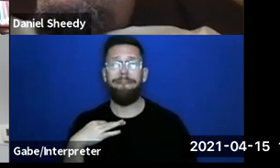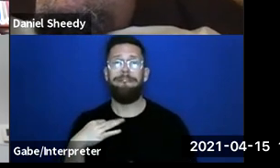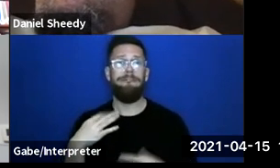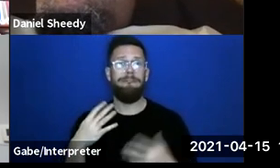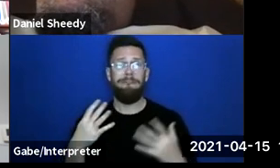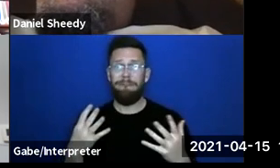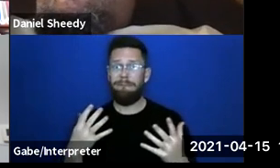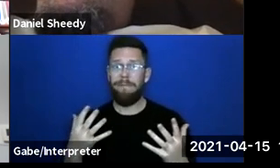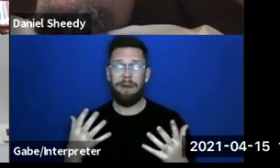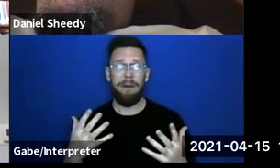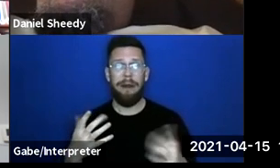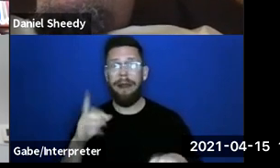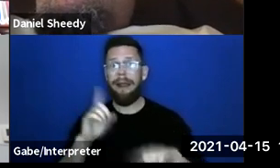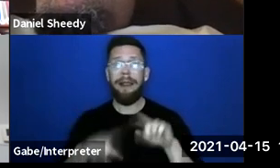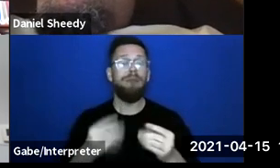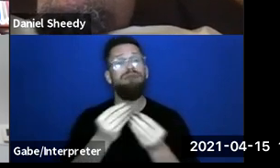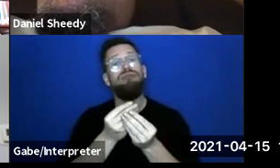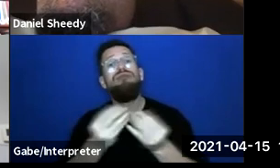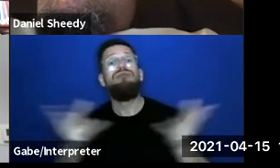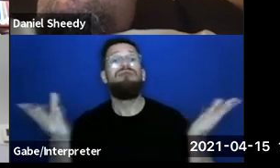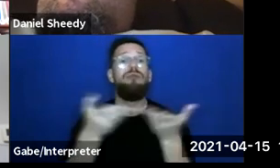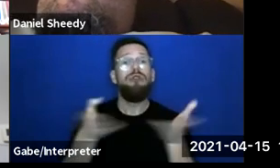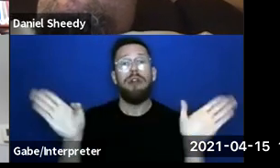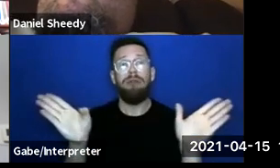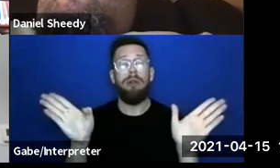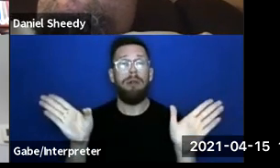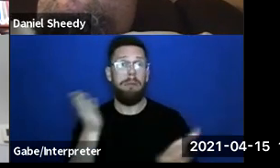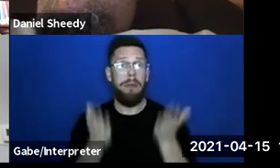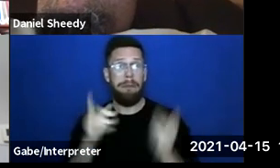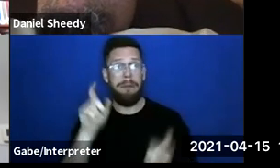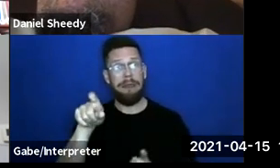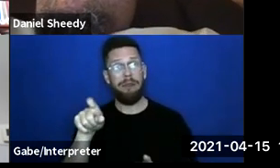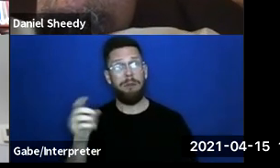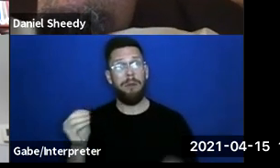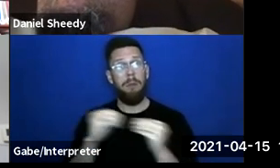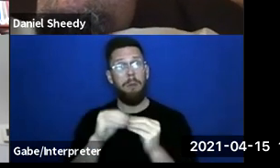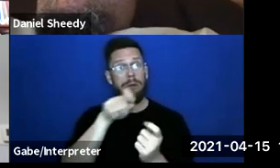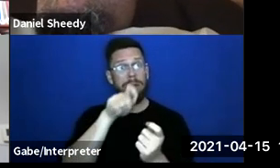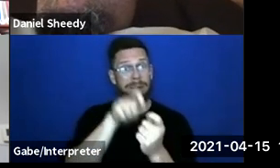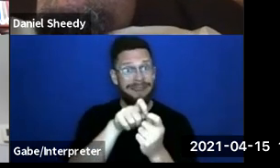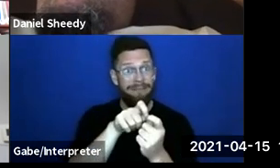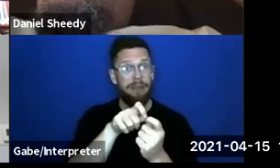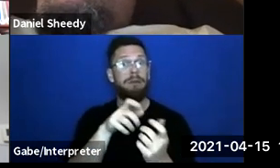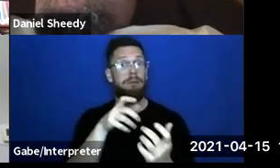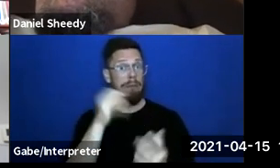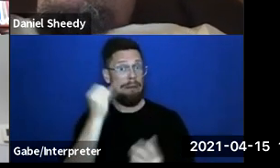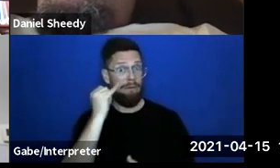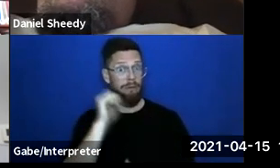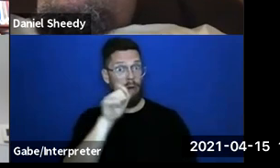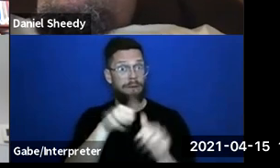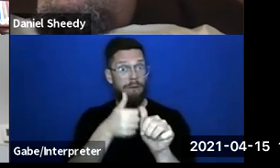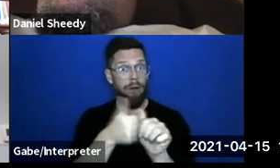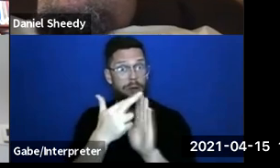a message. I think the message needs to go to the people that are not following it according to what the students are saying. And that would require a